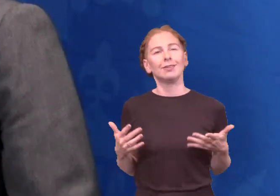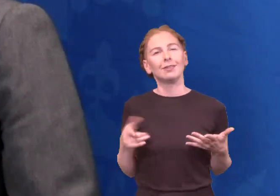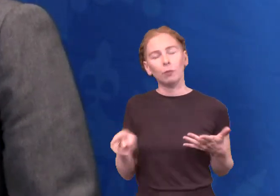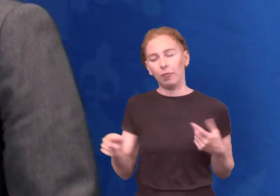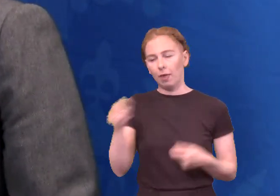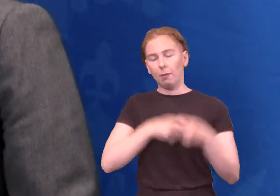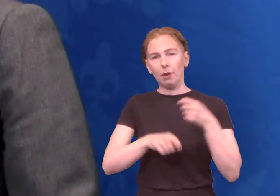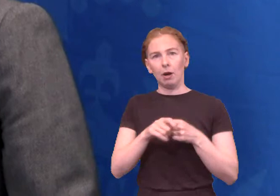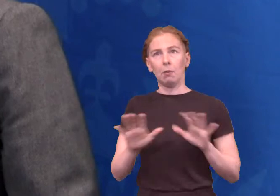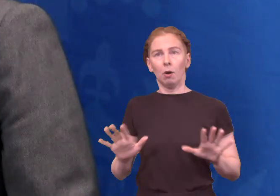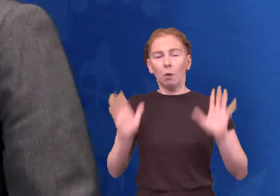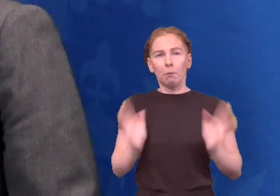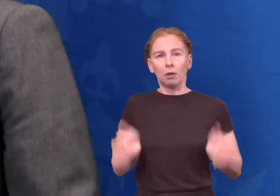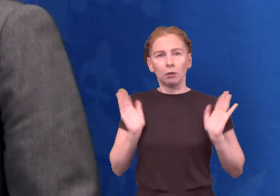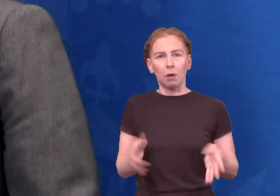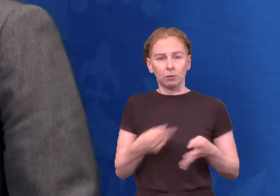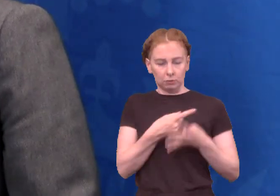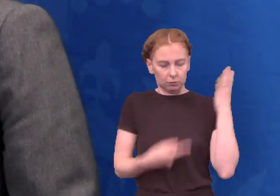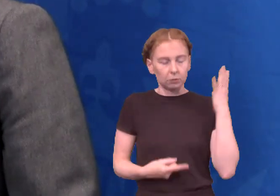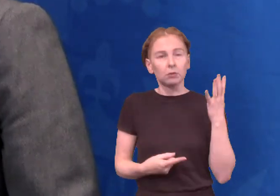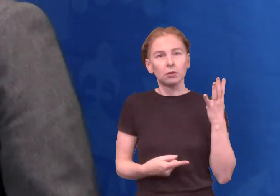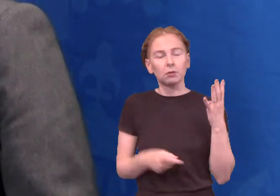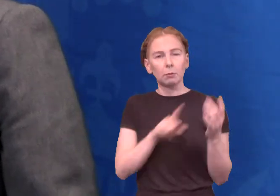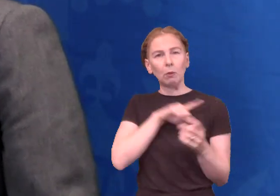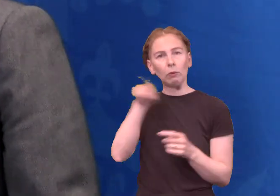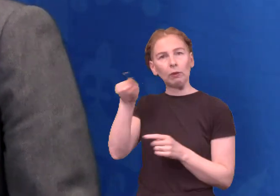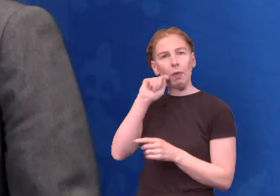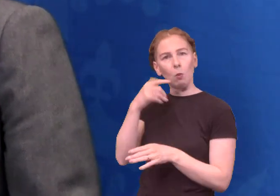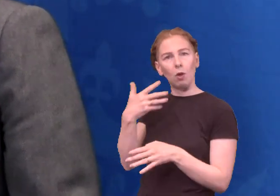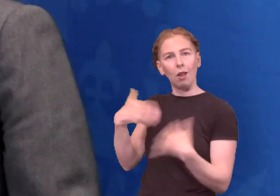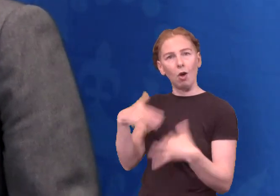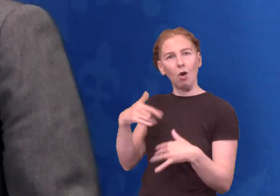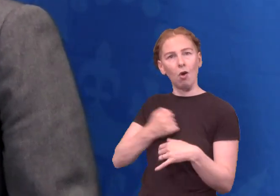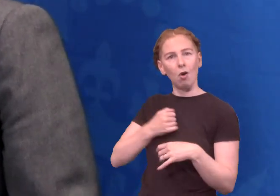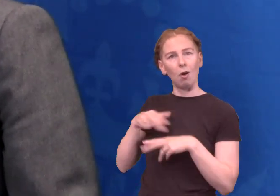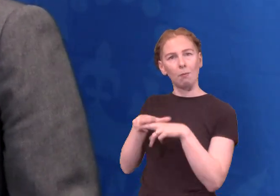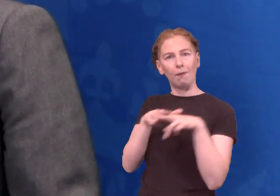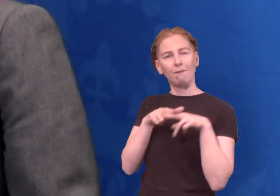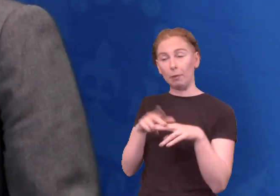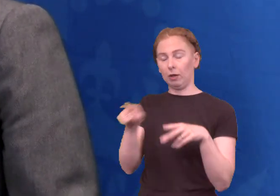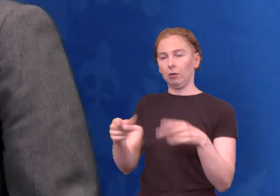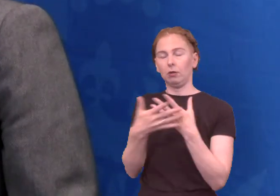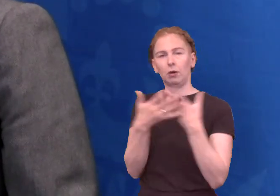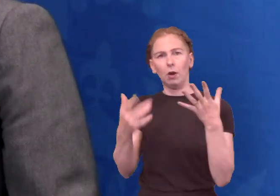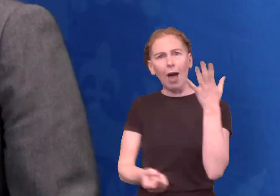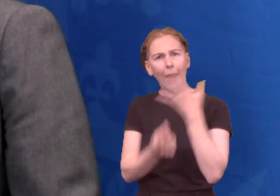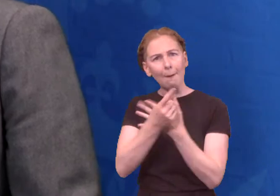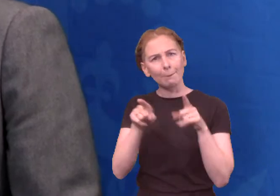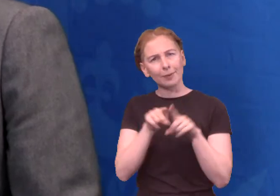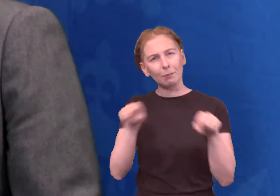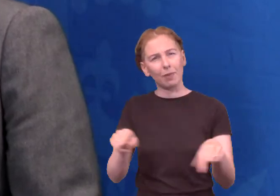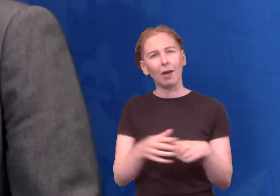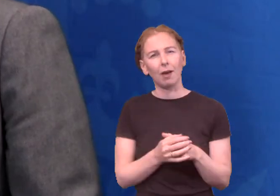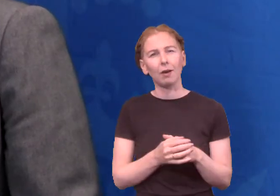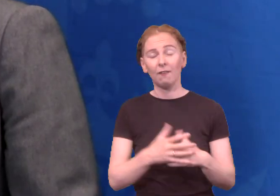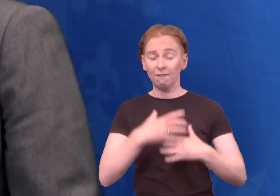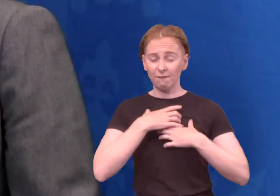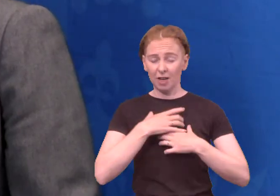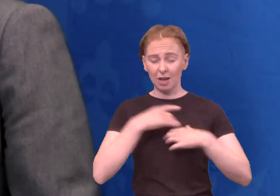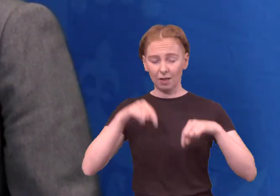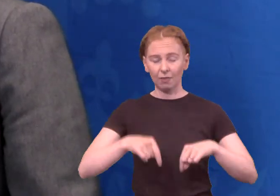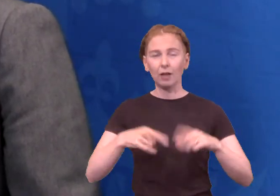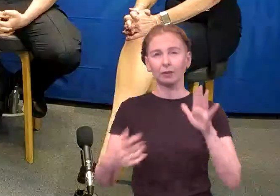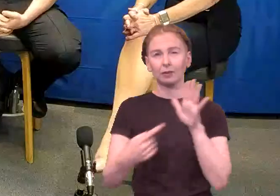terrifying, for the young people, particularly, in relation to county lines and other types of exploitation. The fear is immense, I would say.